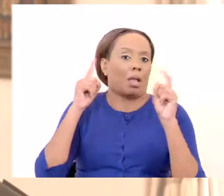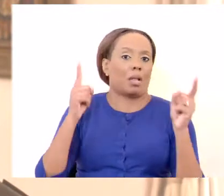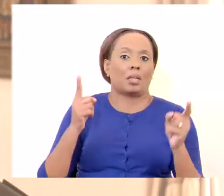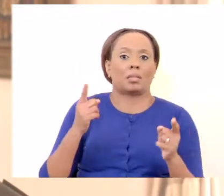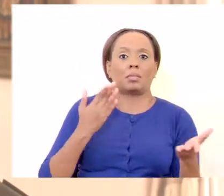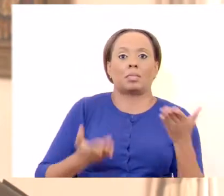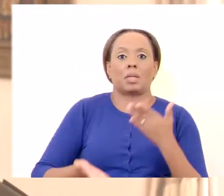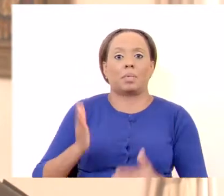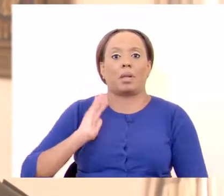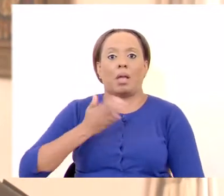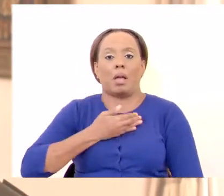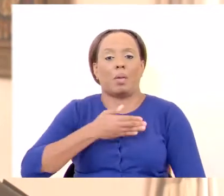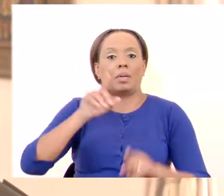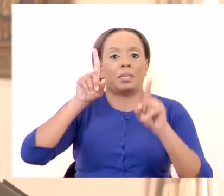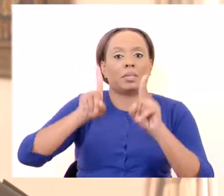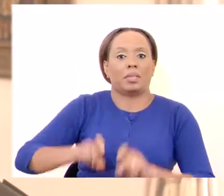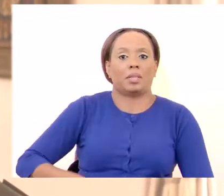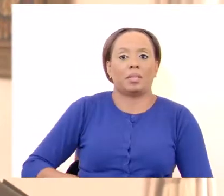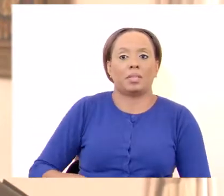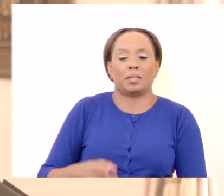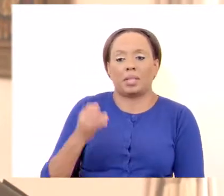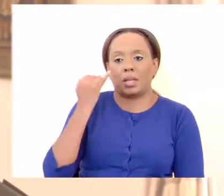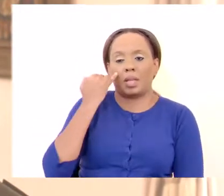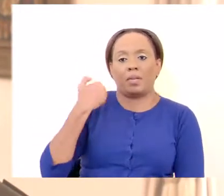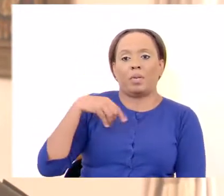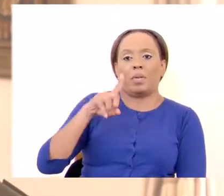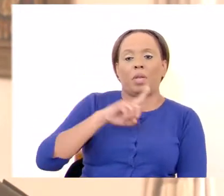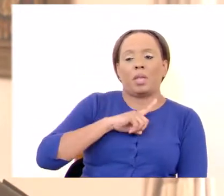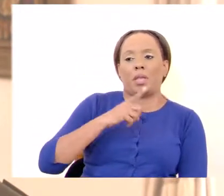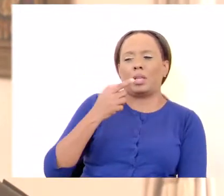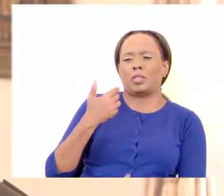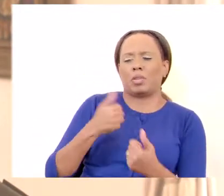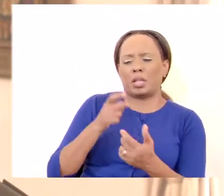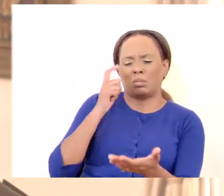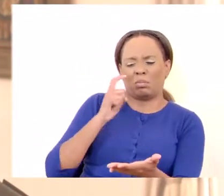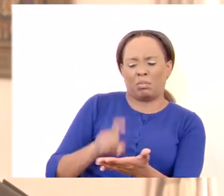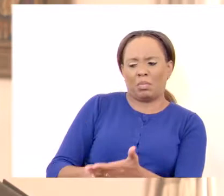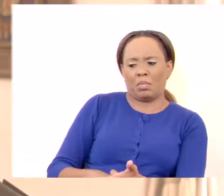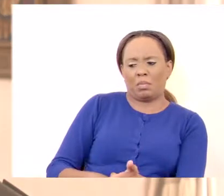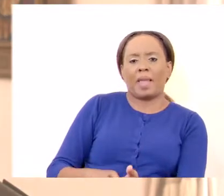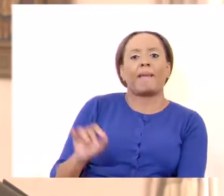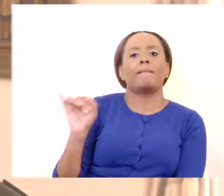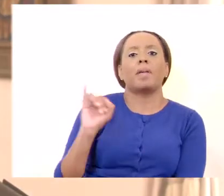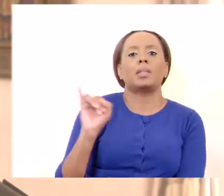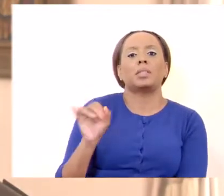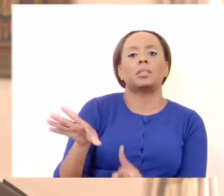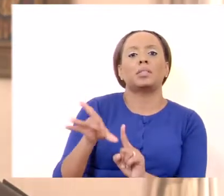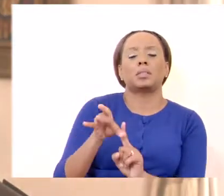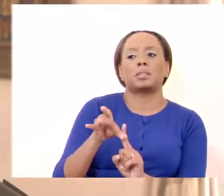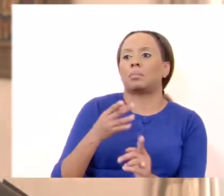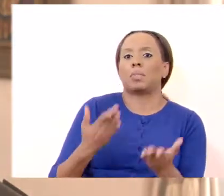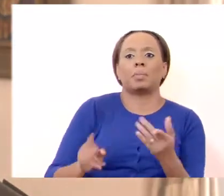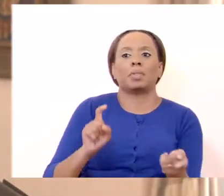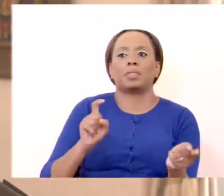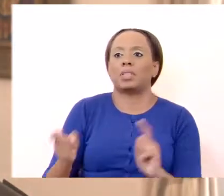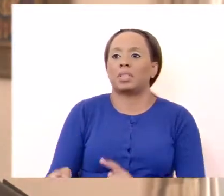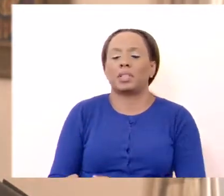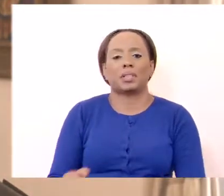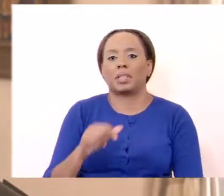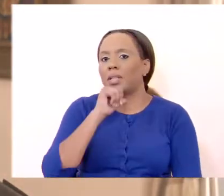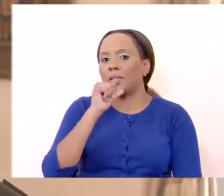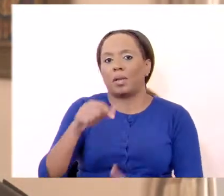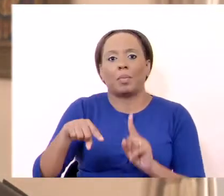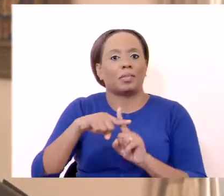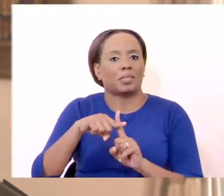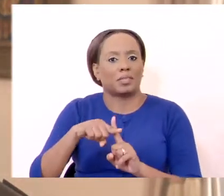that we use, the PCR, to identify the acute infection has changed and is no longer positive.